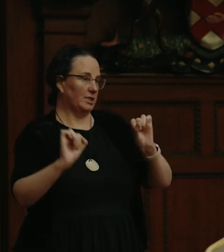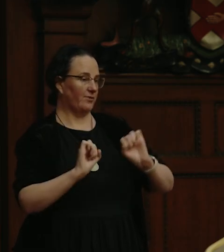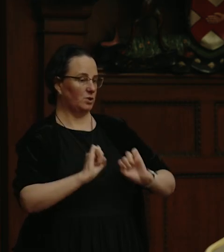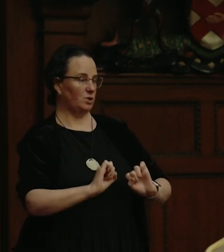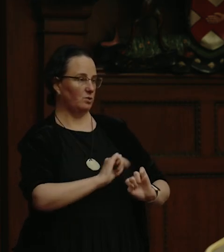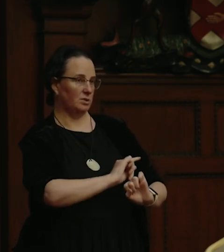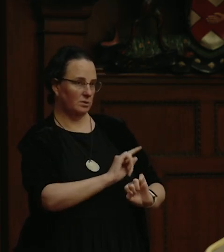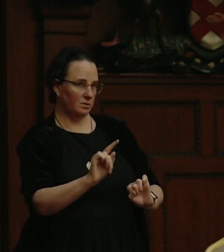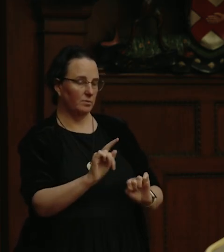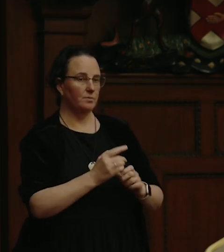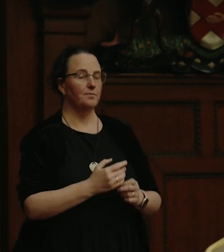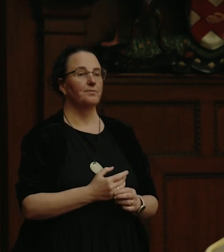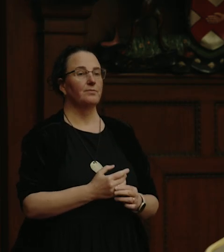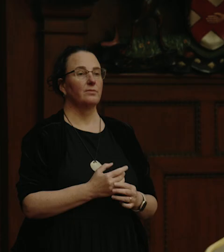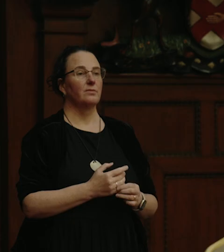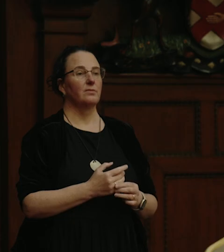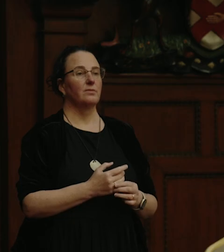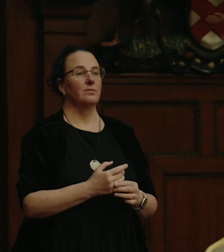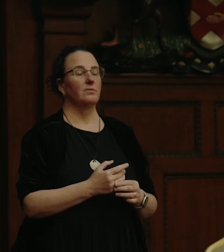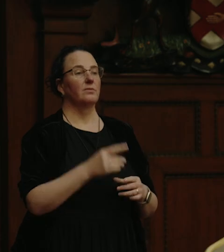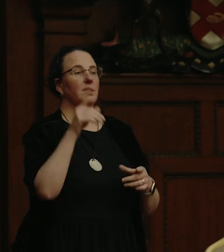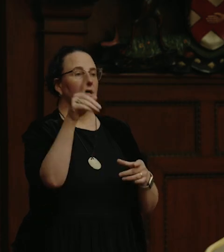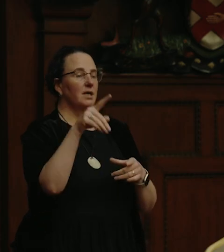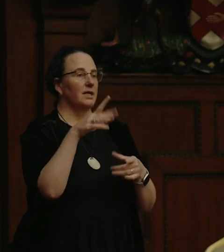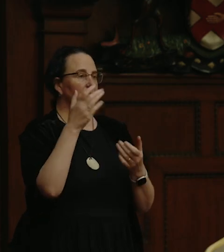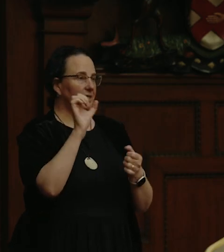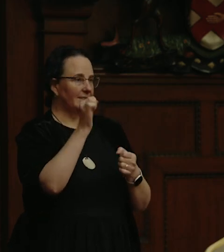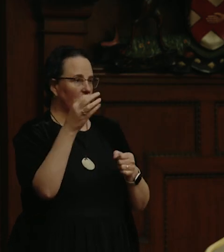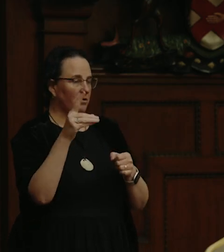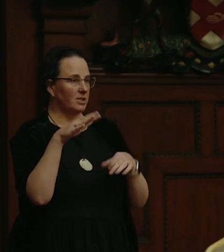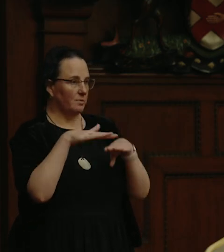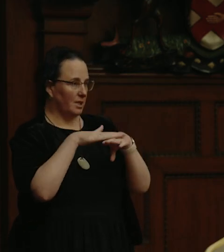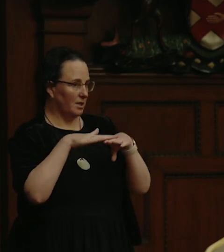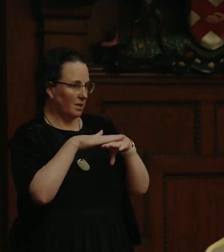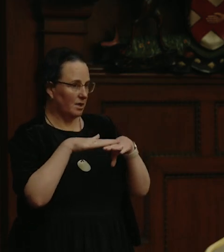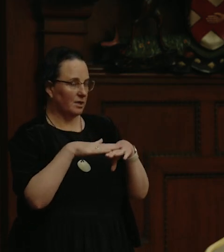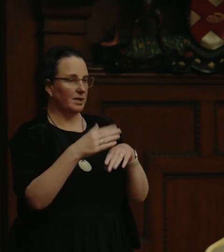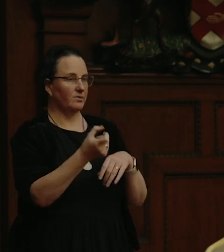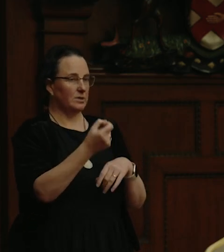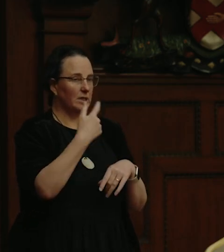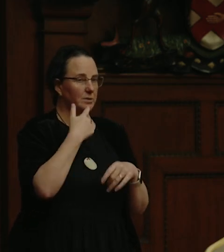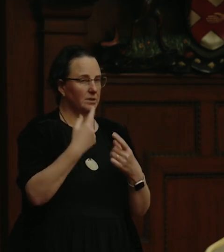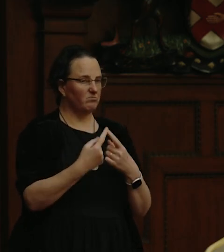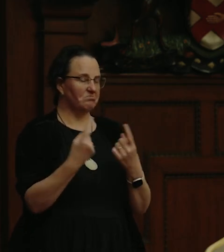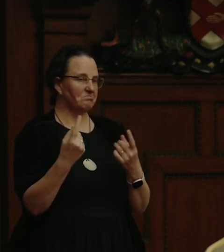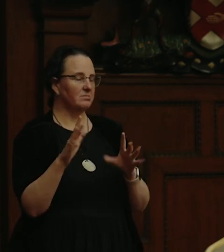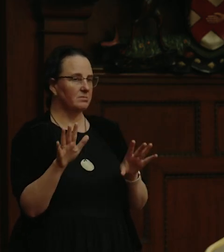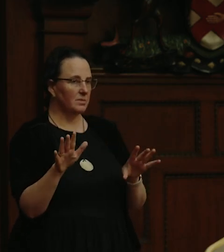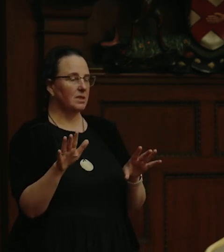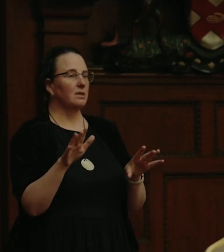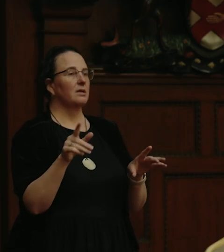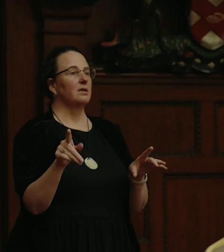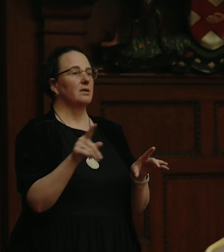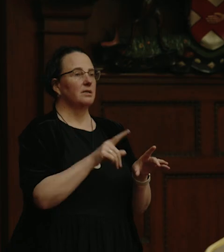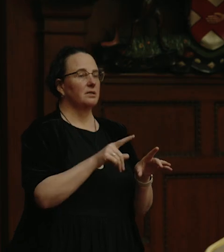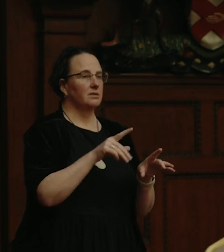Everything should be preservative free. Steroids, topical. I haven't found that oral steroids make a difference. They hopefully